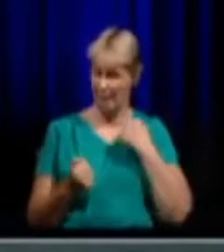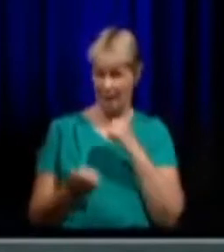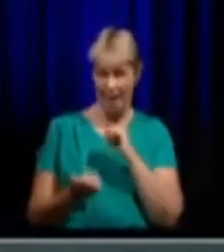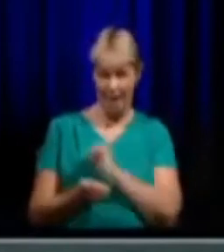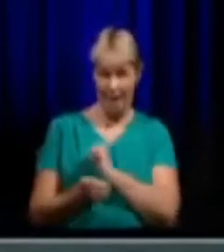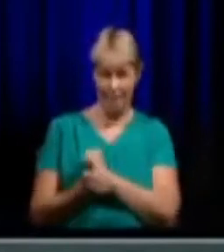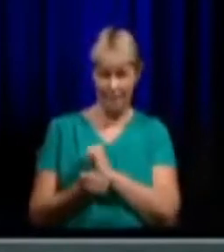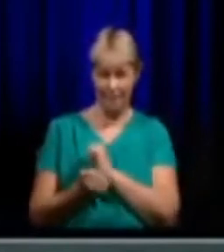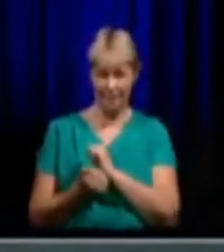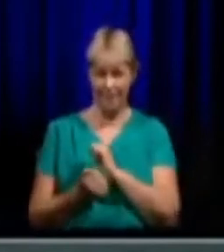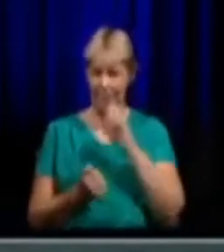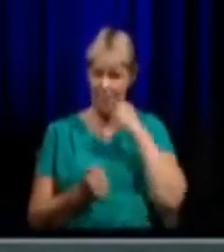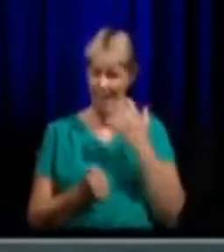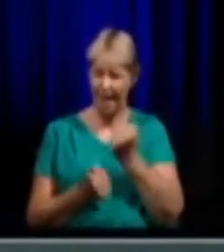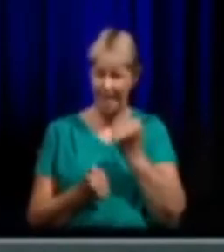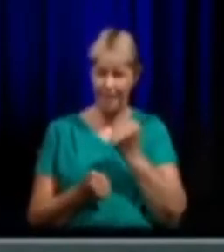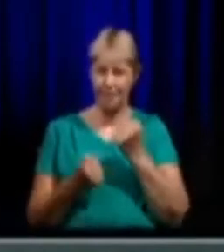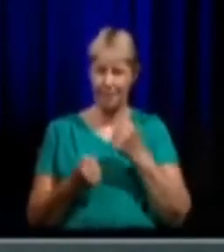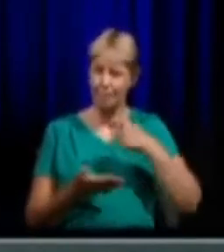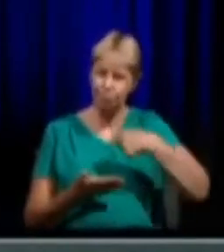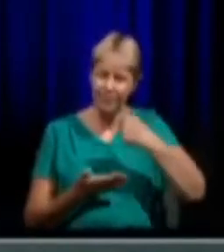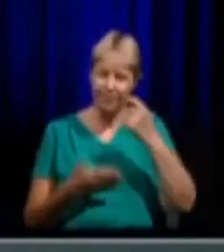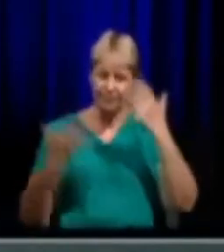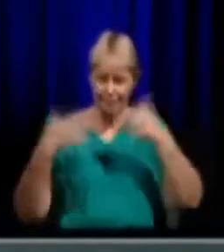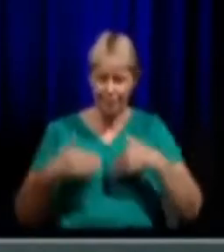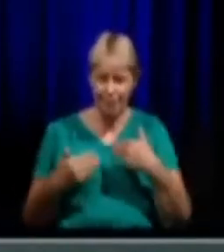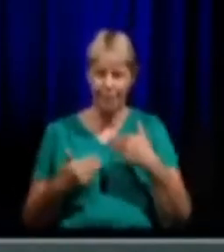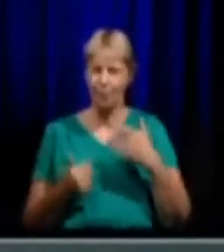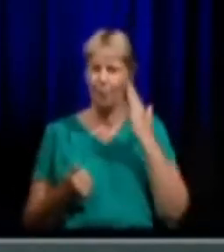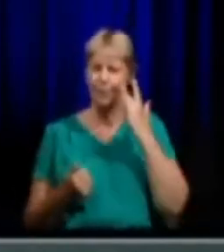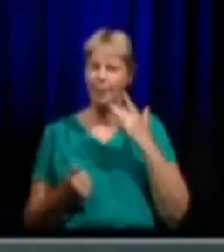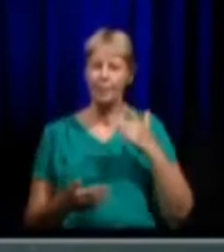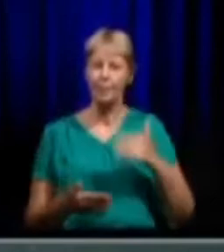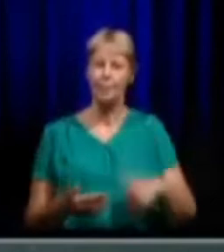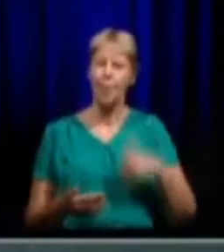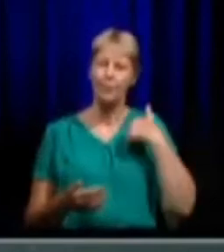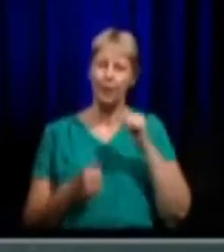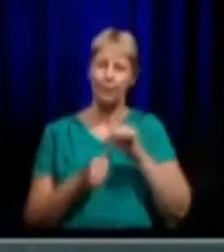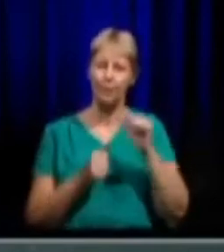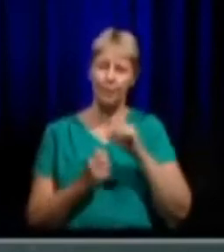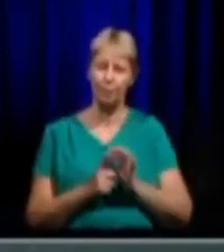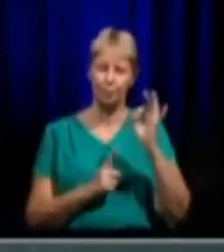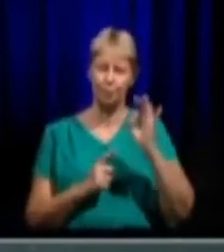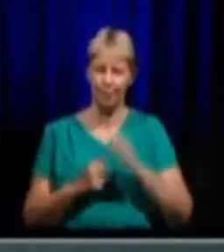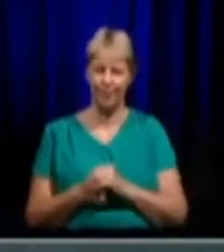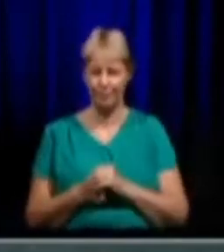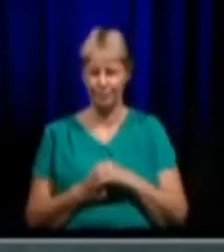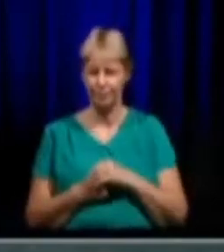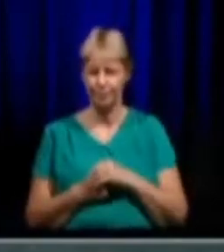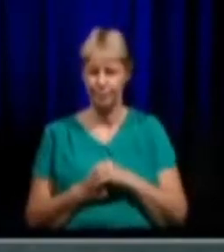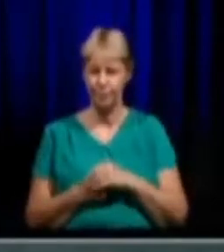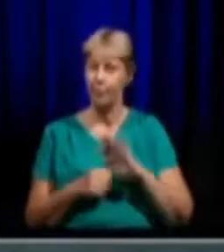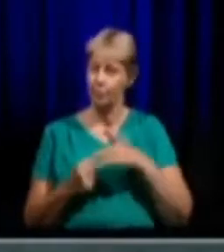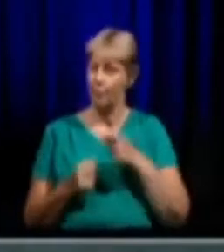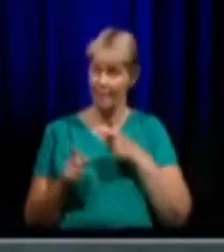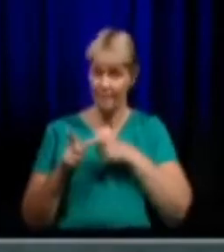sorting breakfast at night, so in the morning, my morning routine is a little bit more streamlined. And hopefully you've been following along with the book or in a small group,